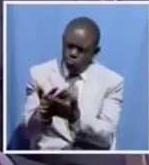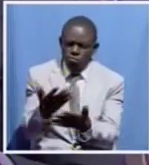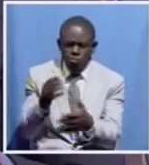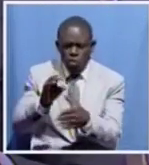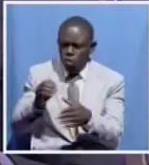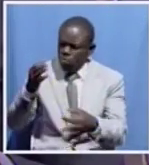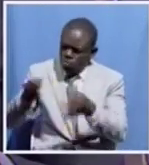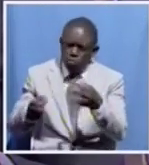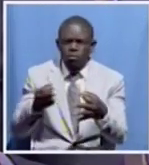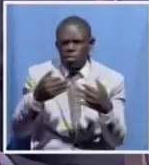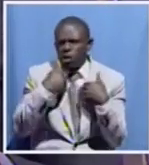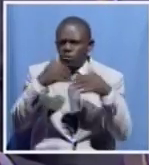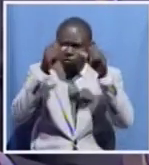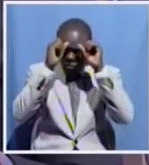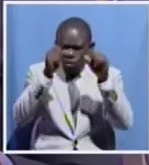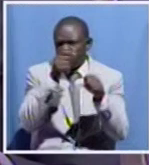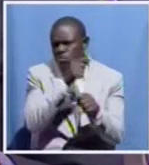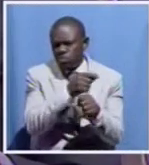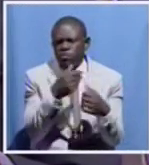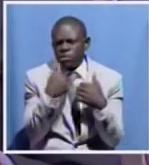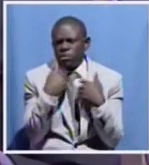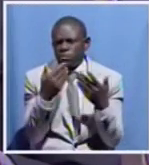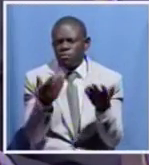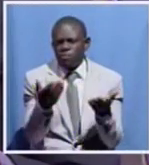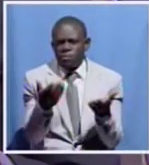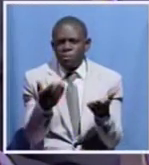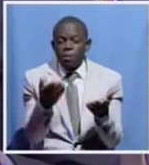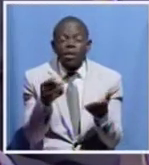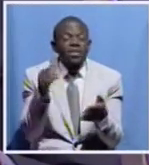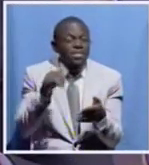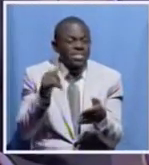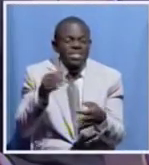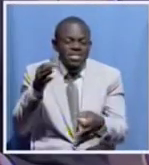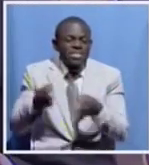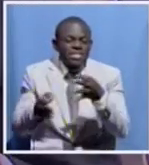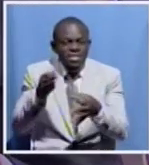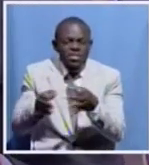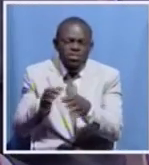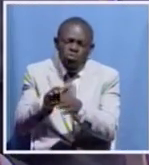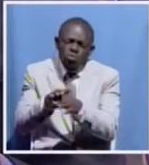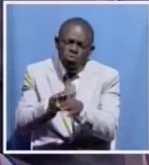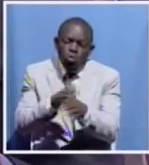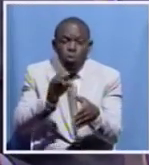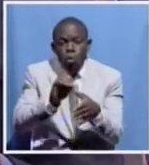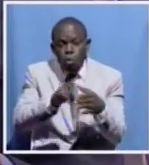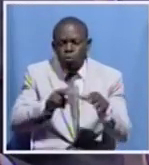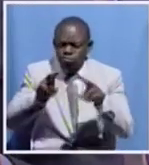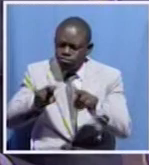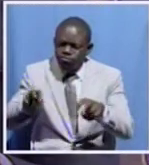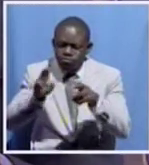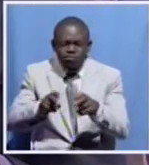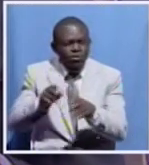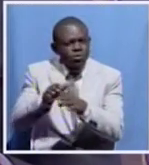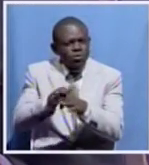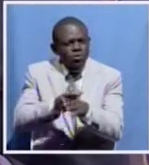think, which you have mentioned that they were a bit slow, is it's very hard to get evidence in these crimes because they